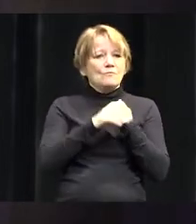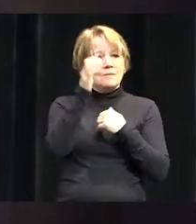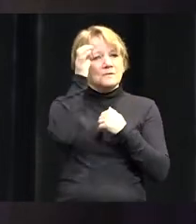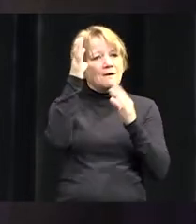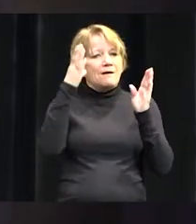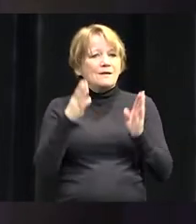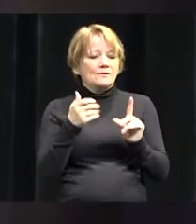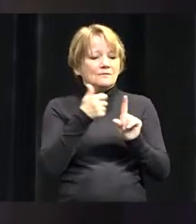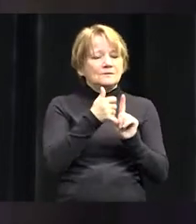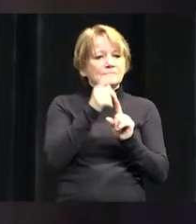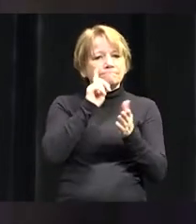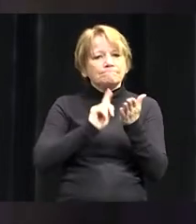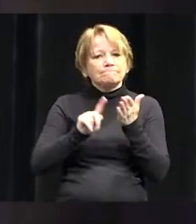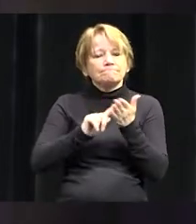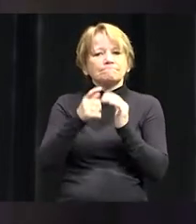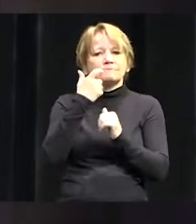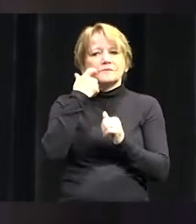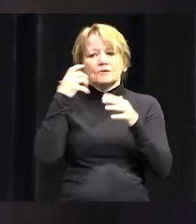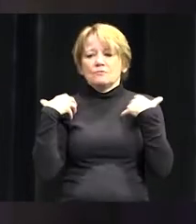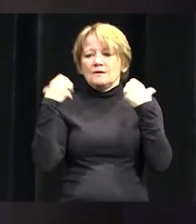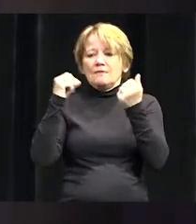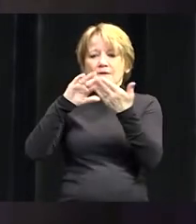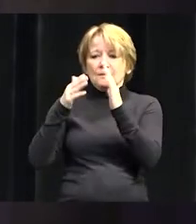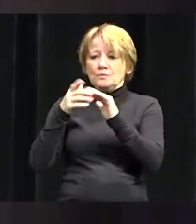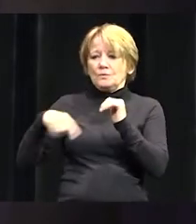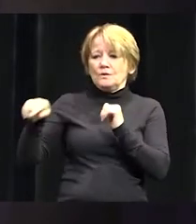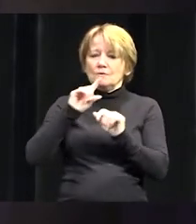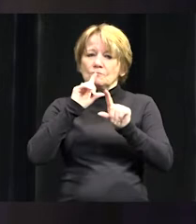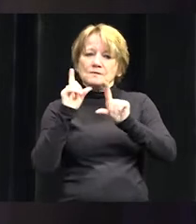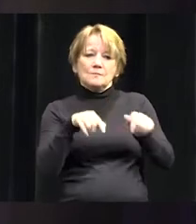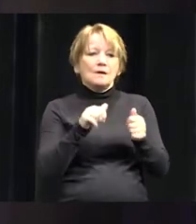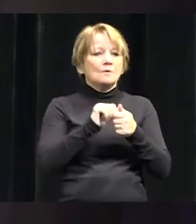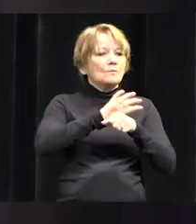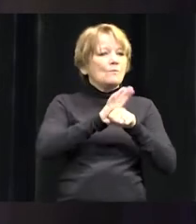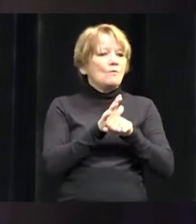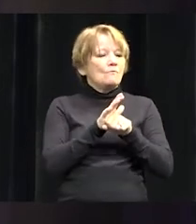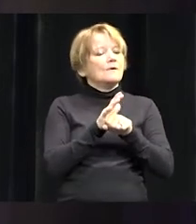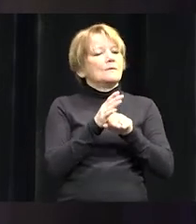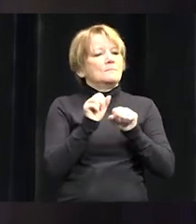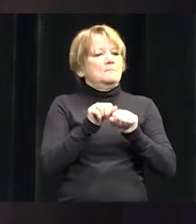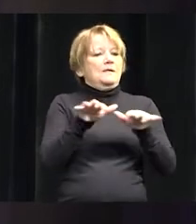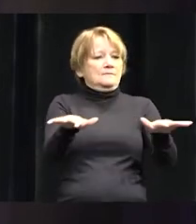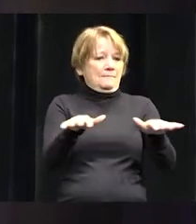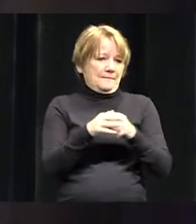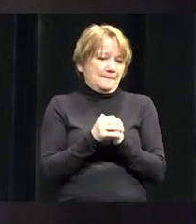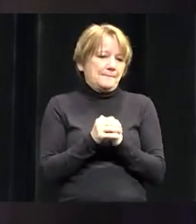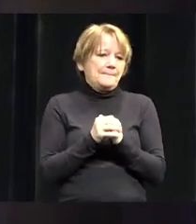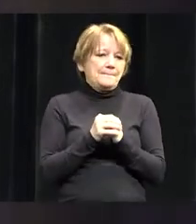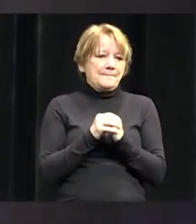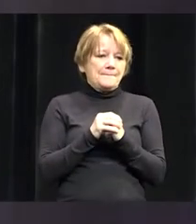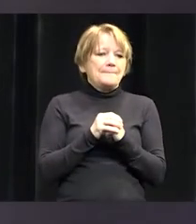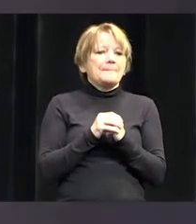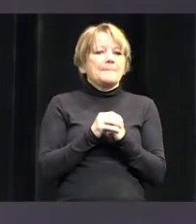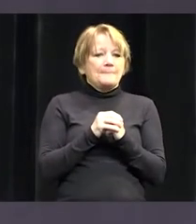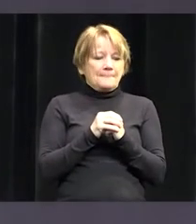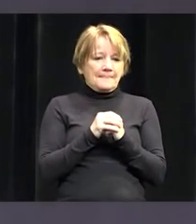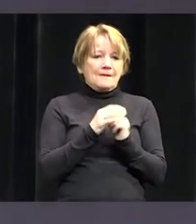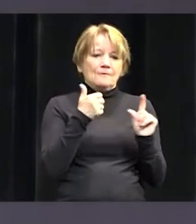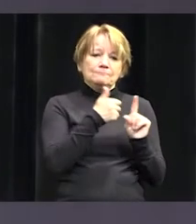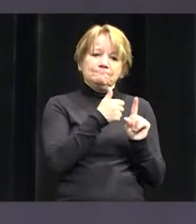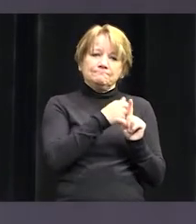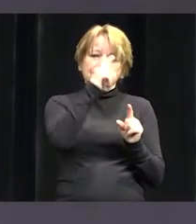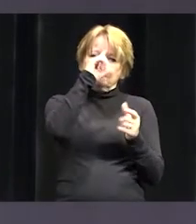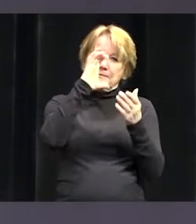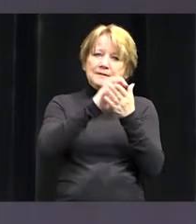researching how the addiction recovery community is responding to the covid19 pandemic a